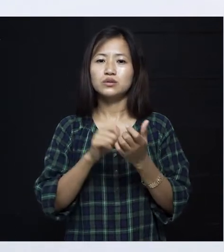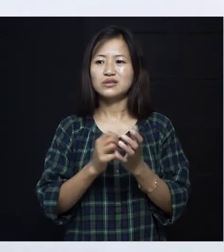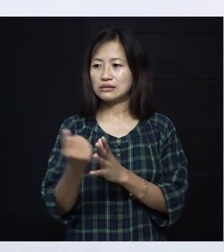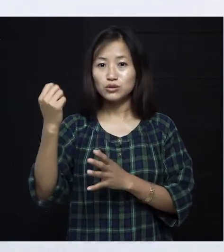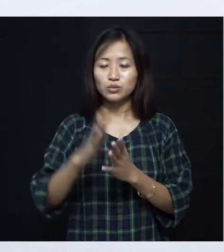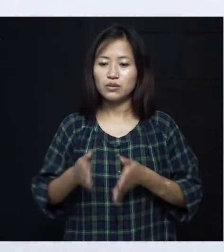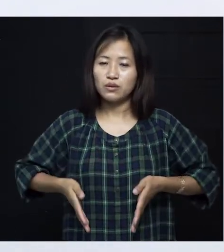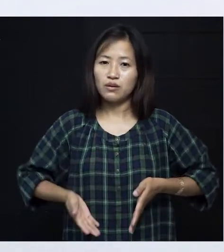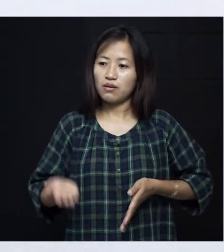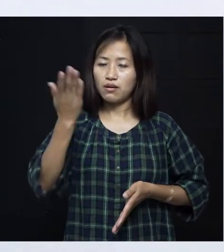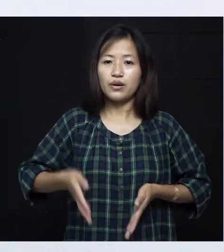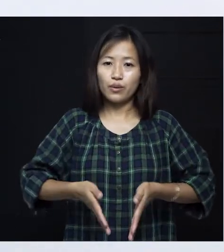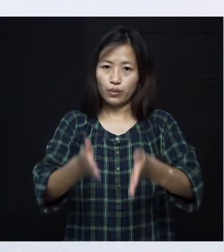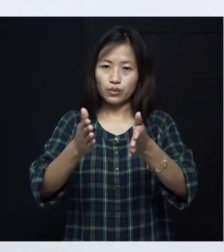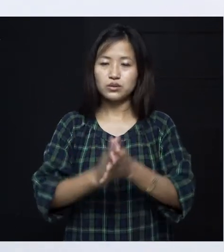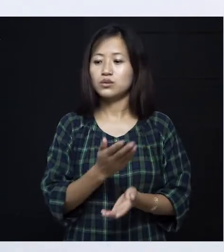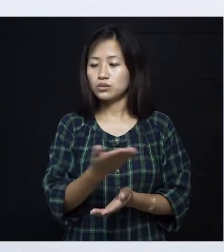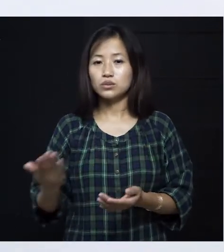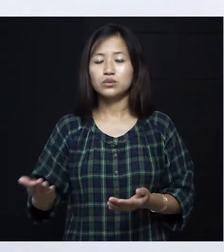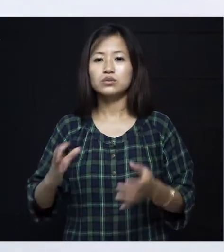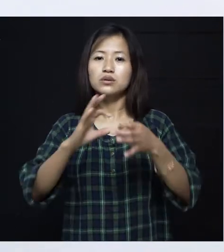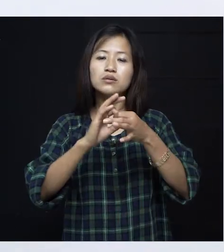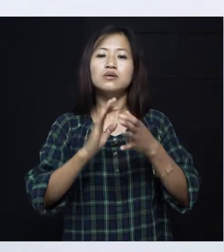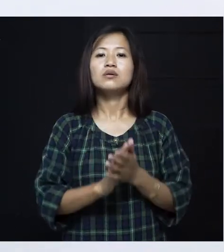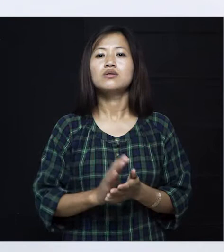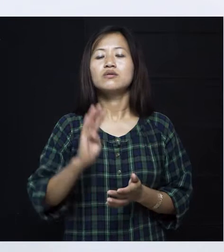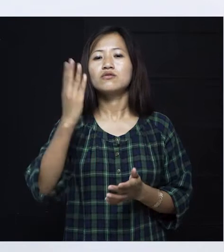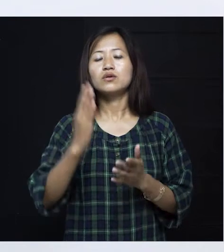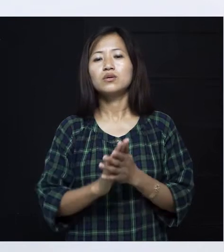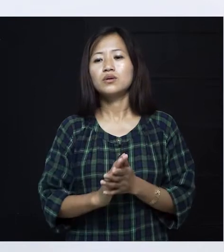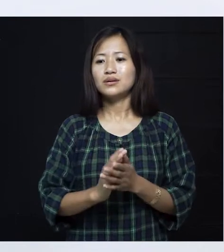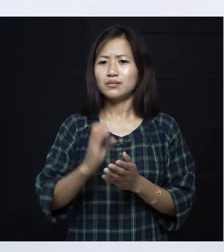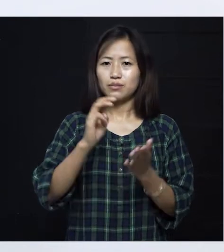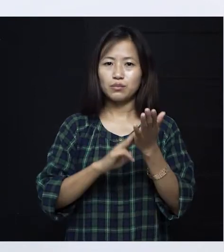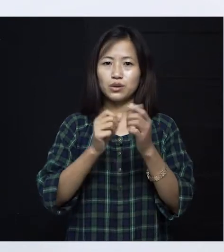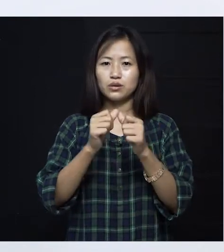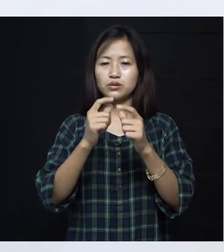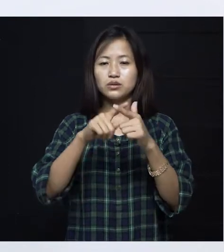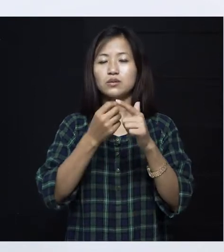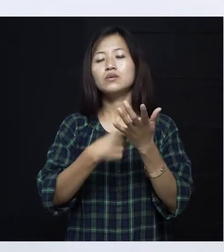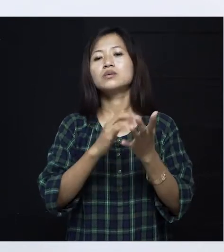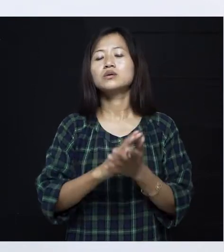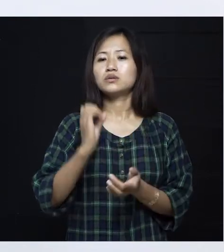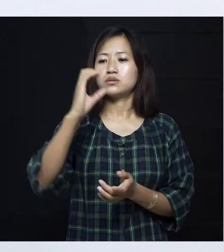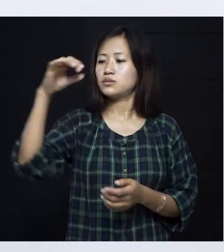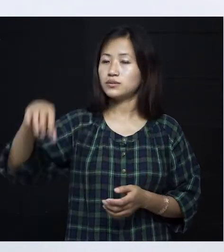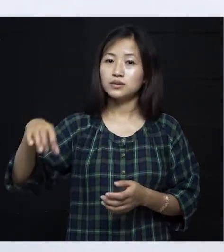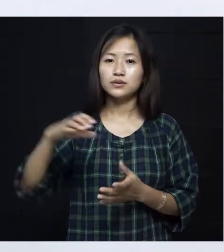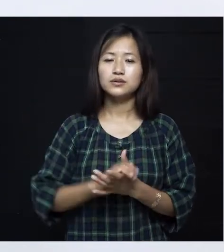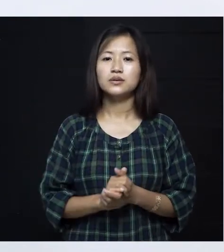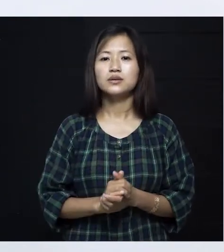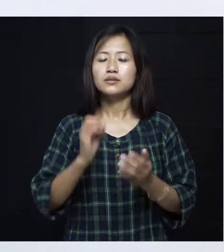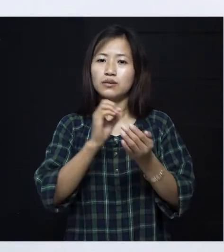Super highways means we are talking about those roads which connect the four major cities. Okay, then these roads, they are